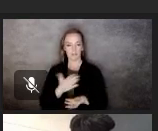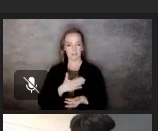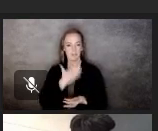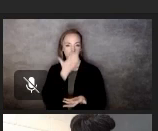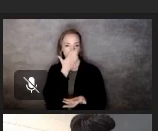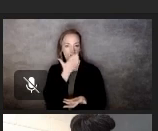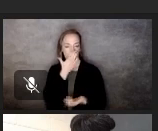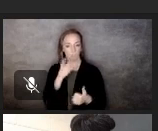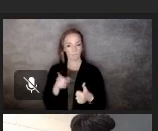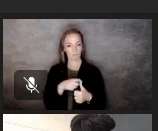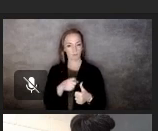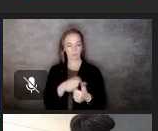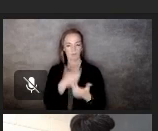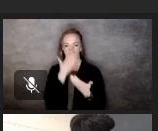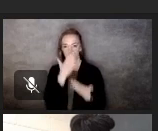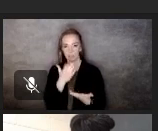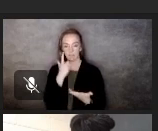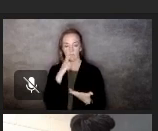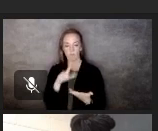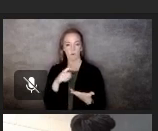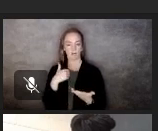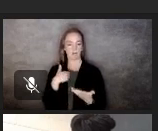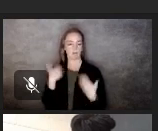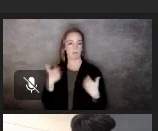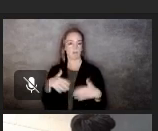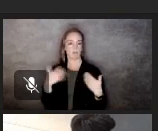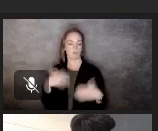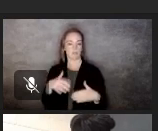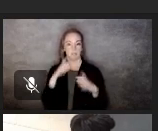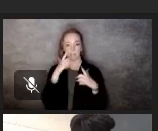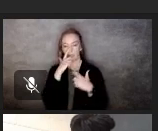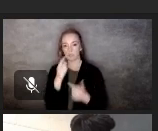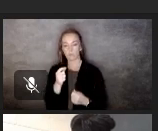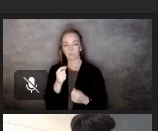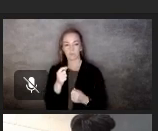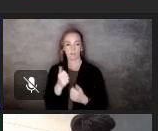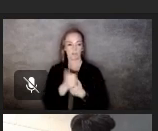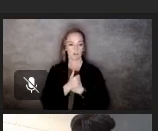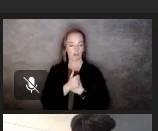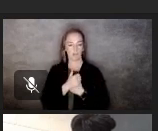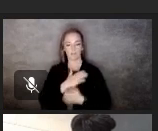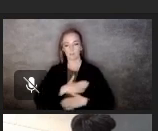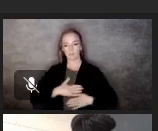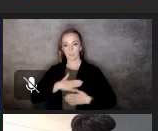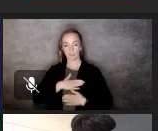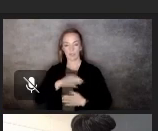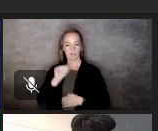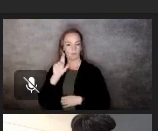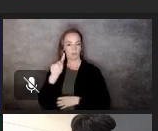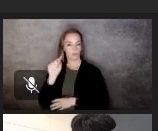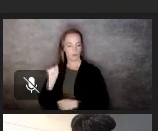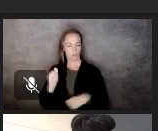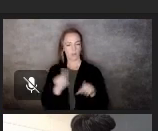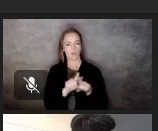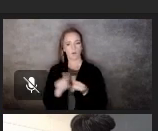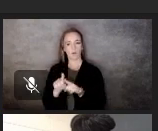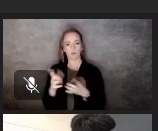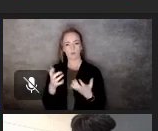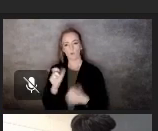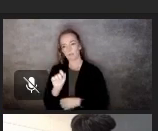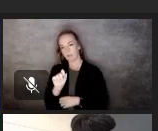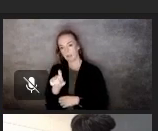Thank you for having such a vested interest and love and appreciation of the arts. But I also wanted to ask, as far as the